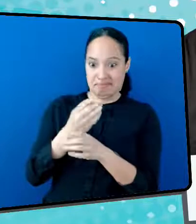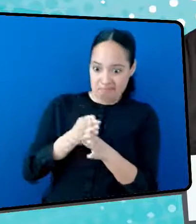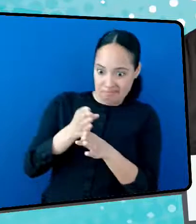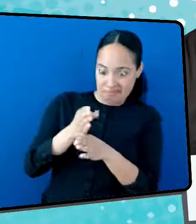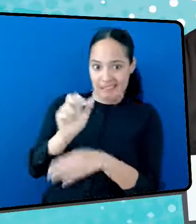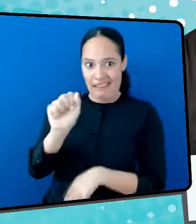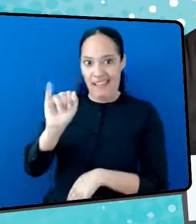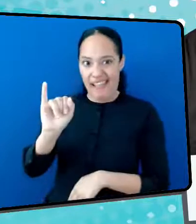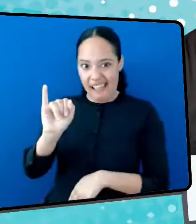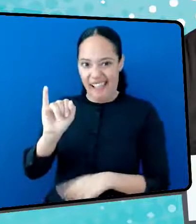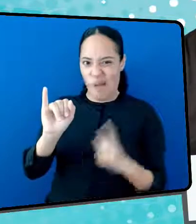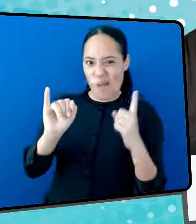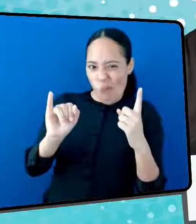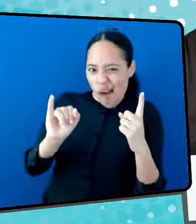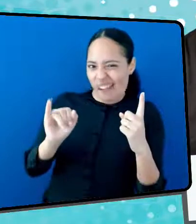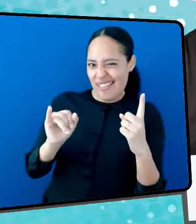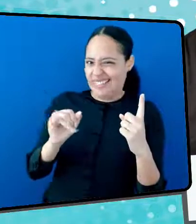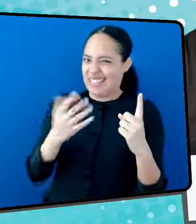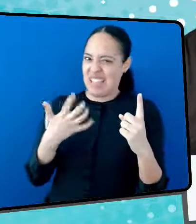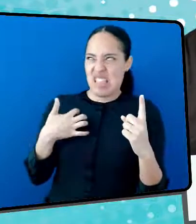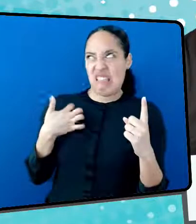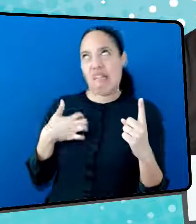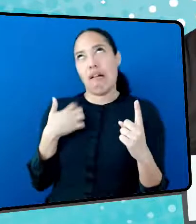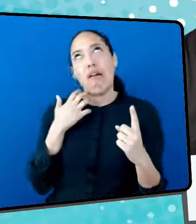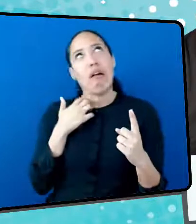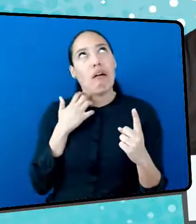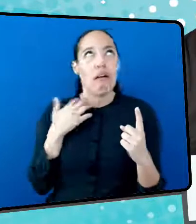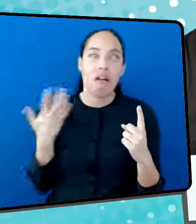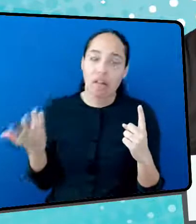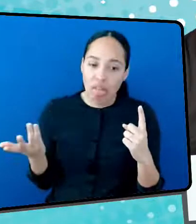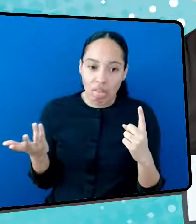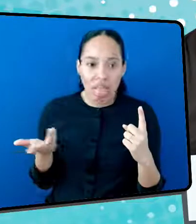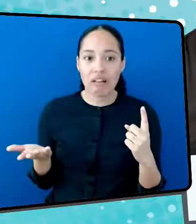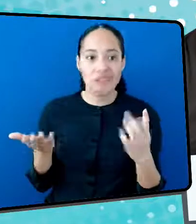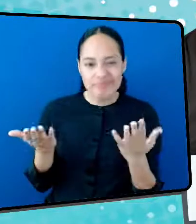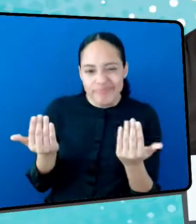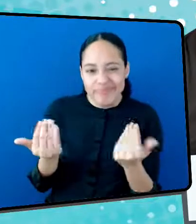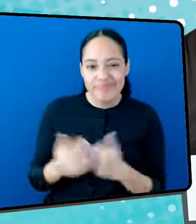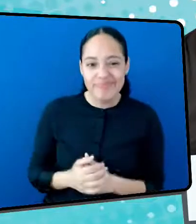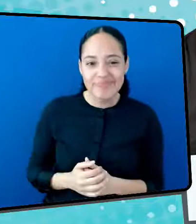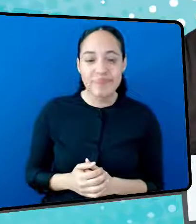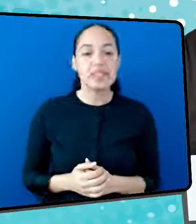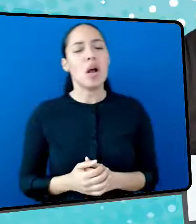I mean, I have a lot of fun day to day. There's obviously some ups and downs. It's mainly ups.